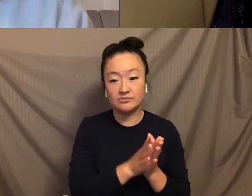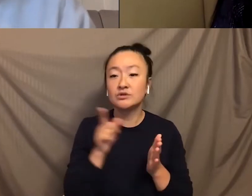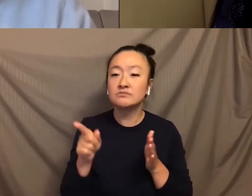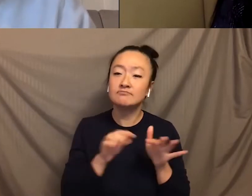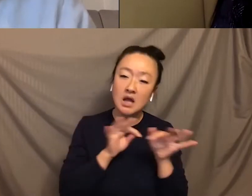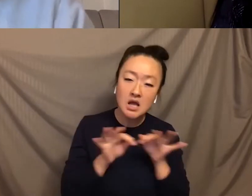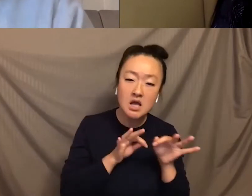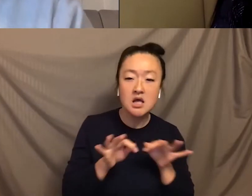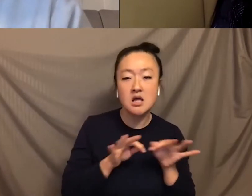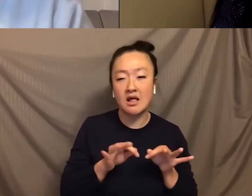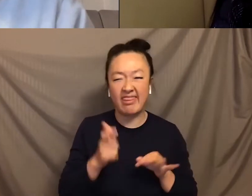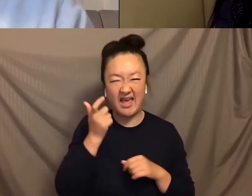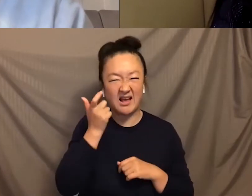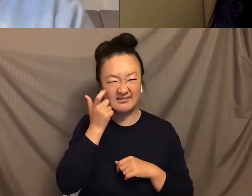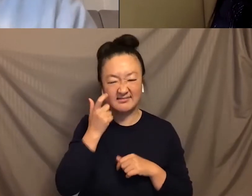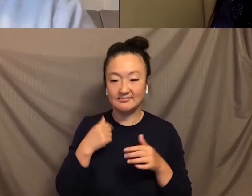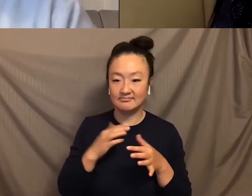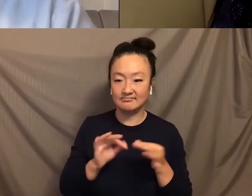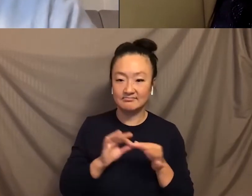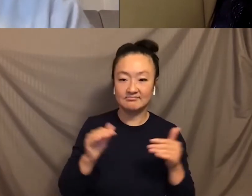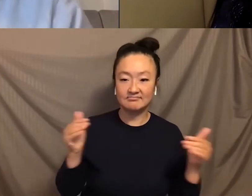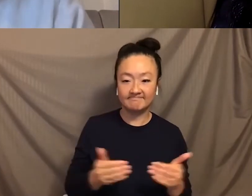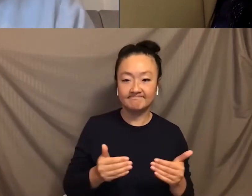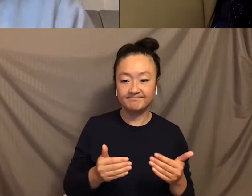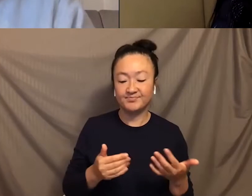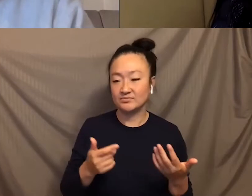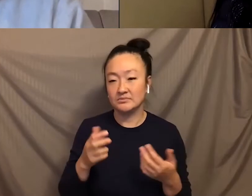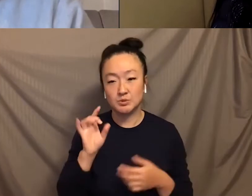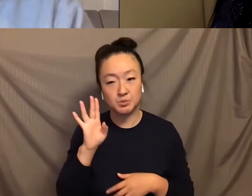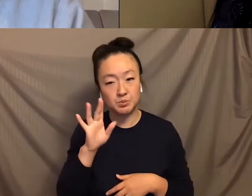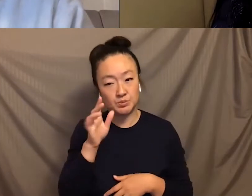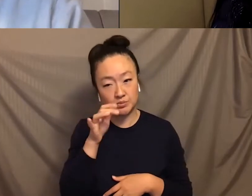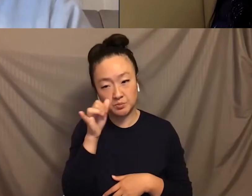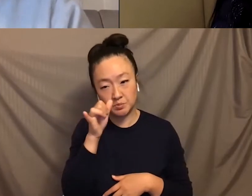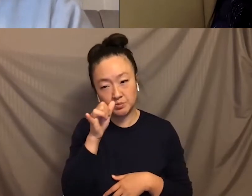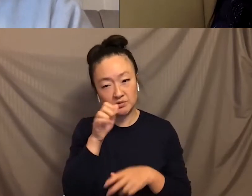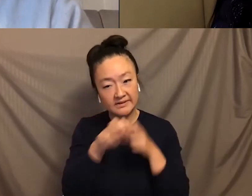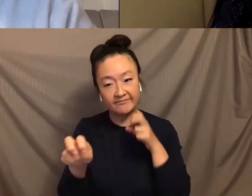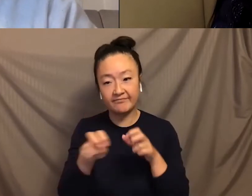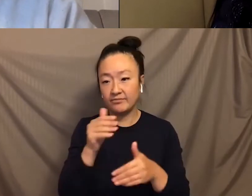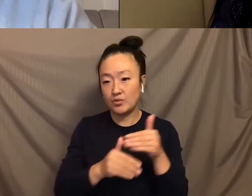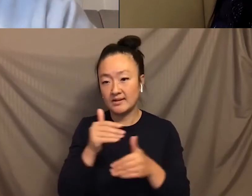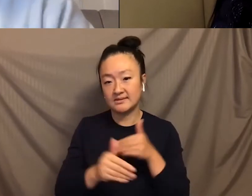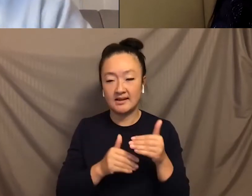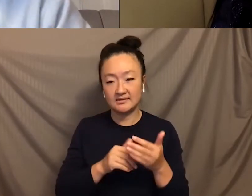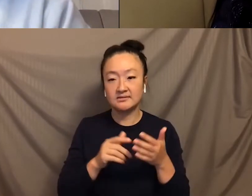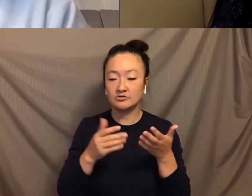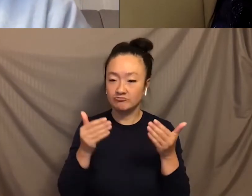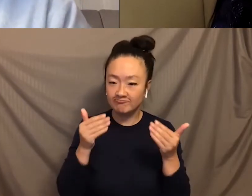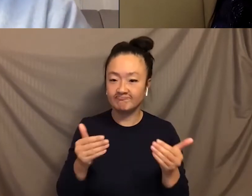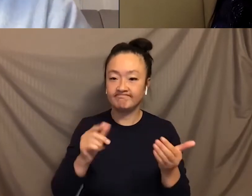that genesis that I was mentioning earlier and the very, very difficult process of putting this book to print.